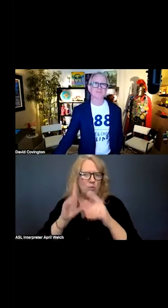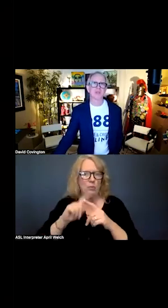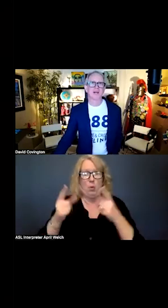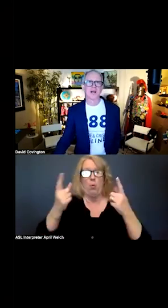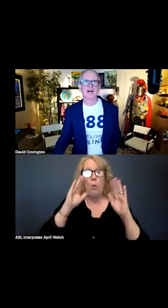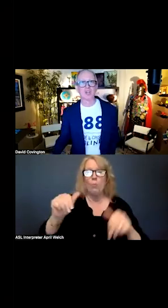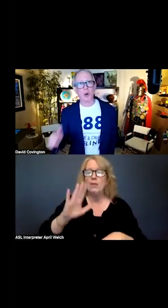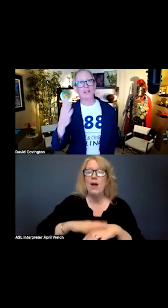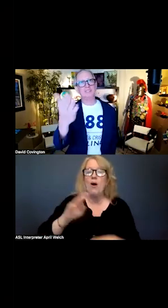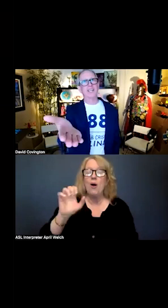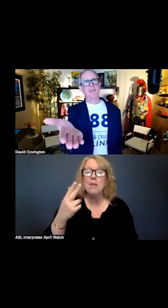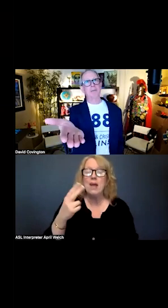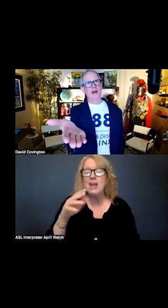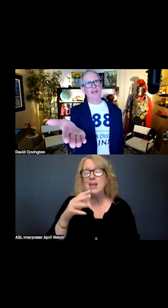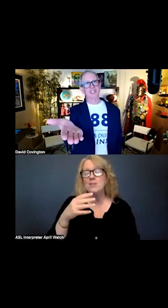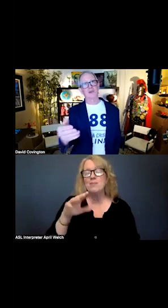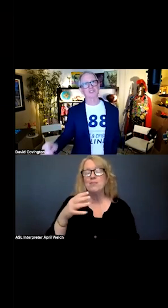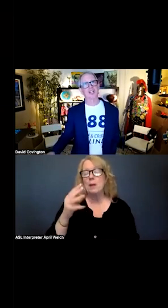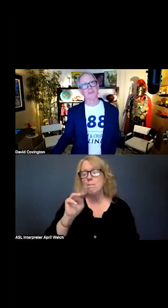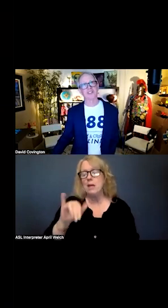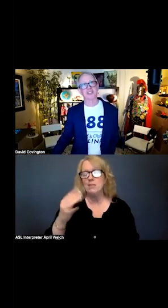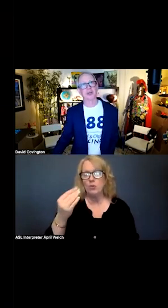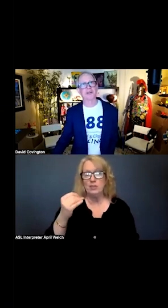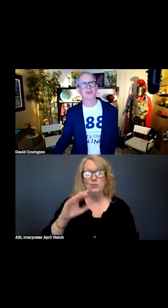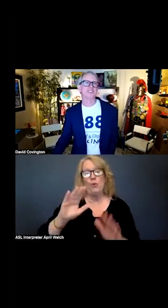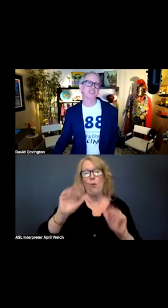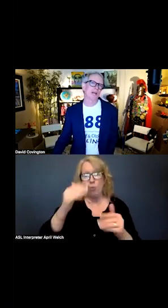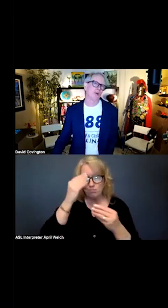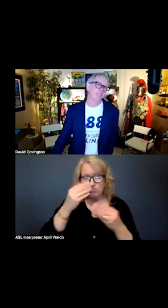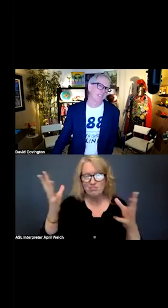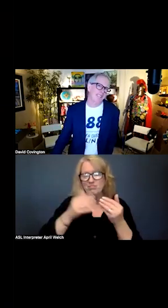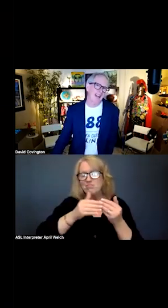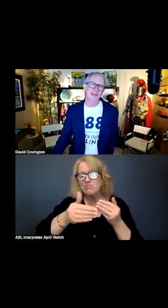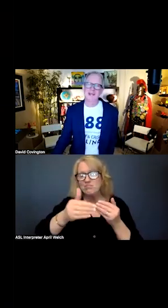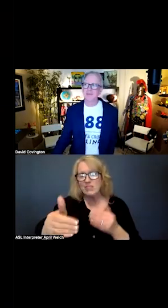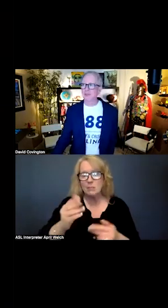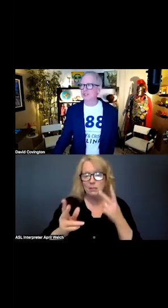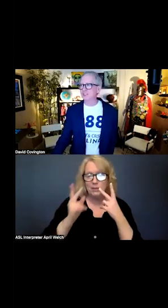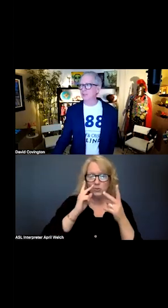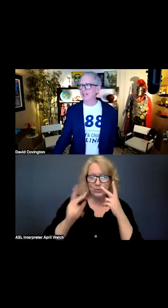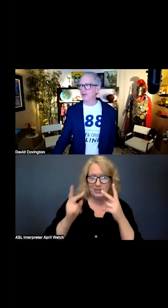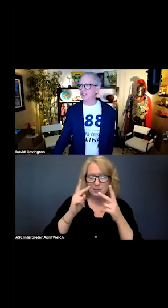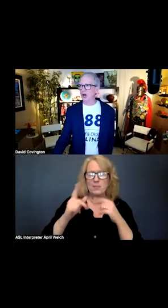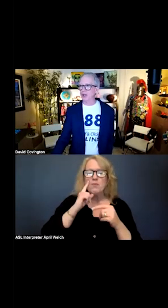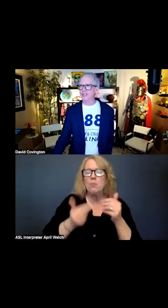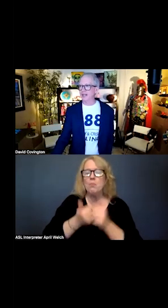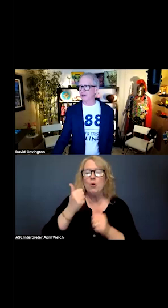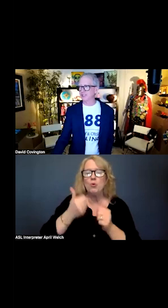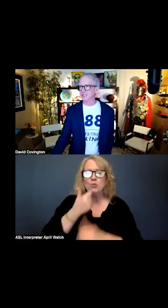14th. As always, to keep abreast of what's coming to you in Crisis Jam or to see that most recent debate, go to